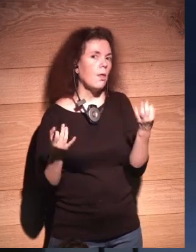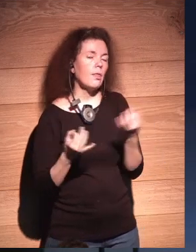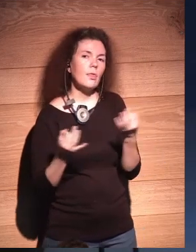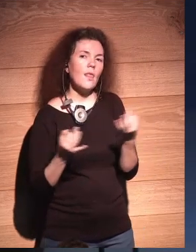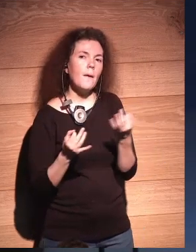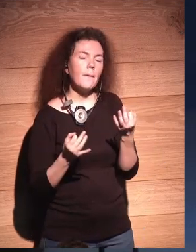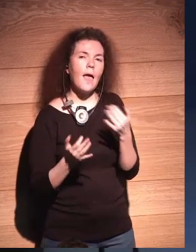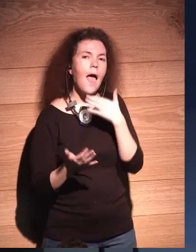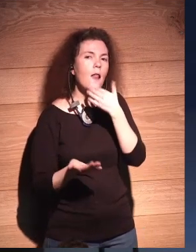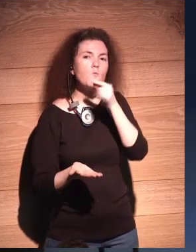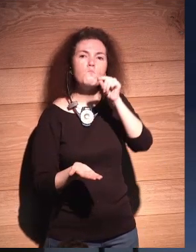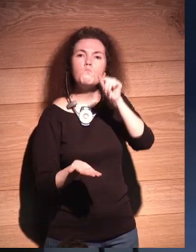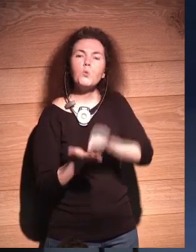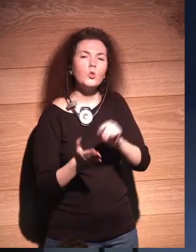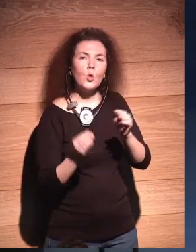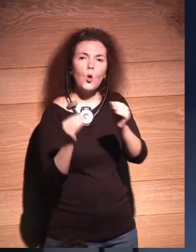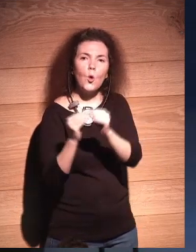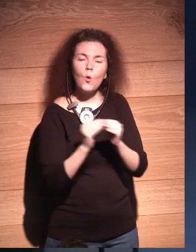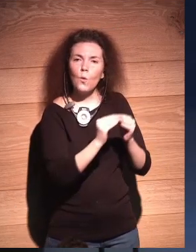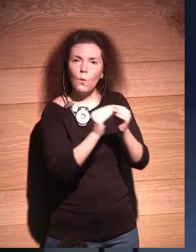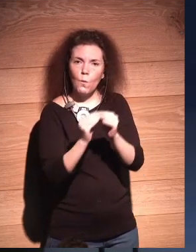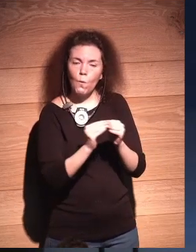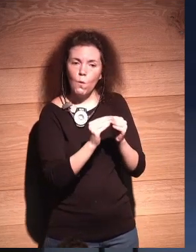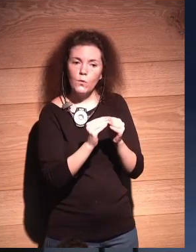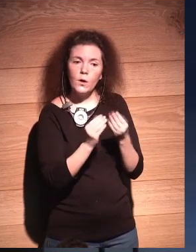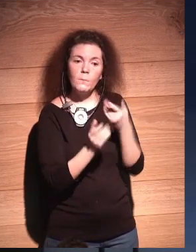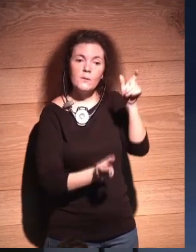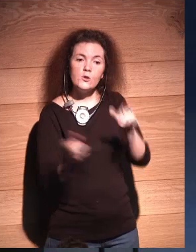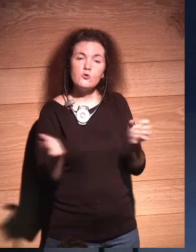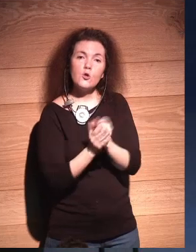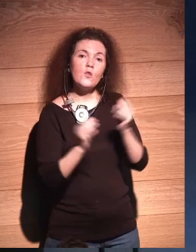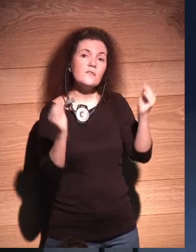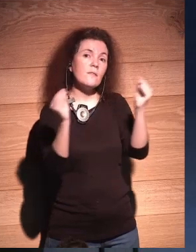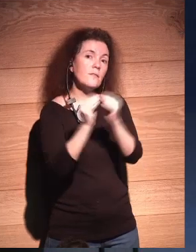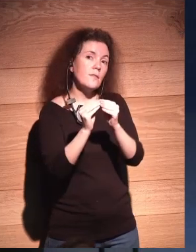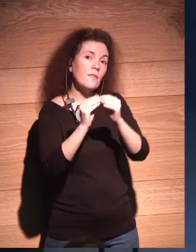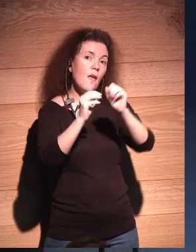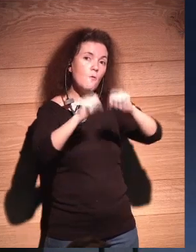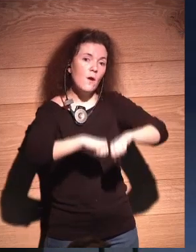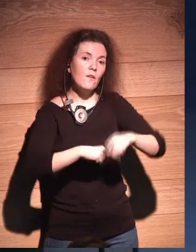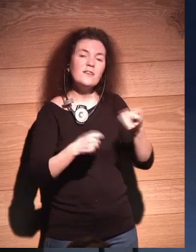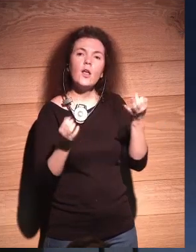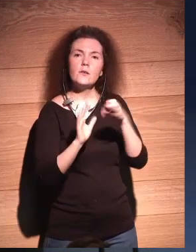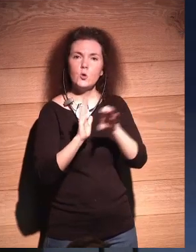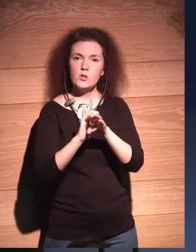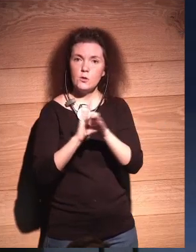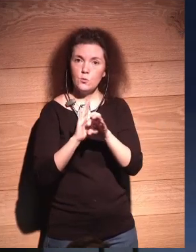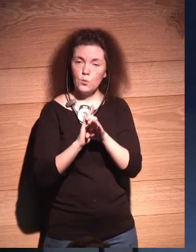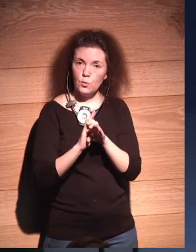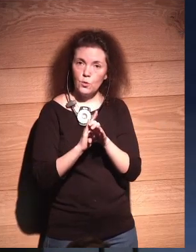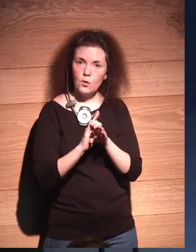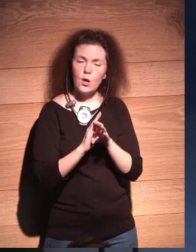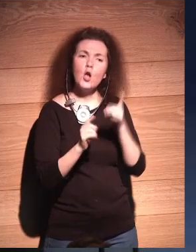on something. And in that case, it's our Constitution. It's a written series of laws that are interpretable,